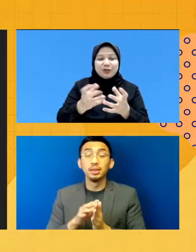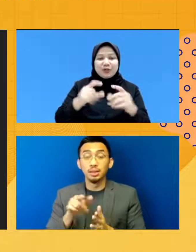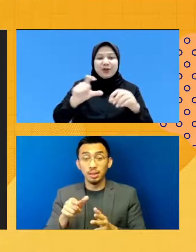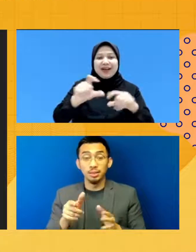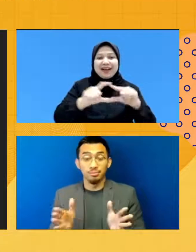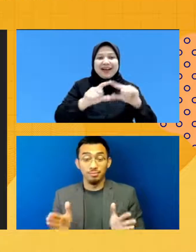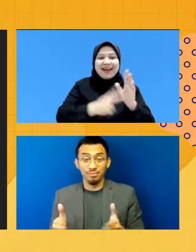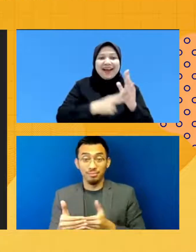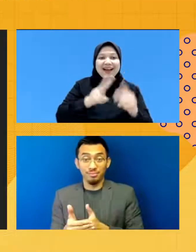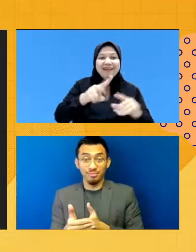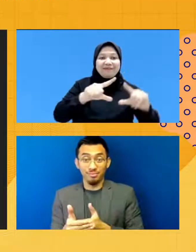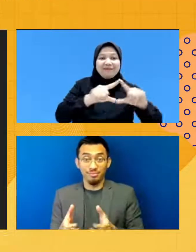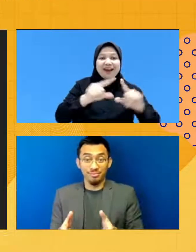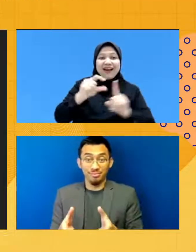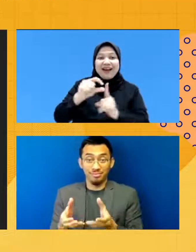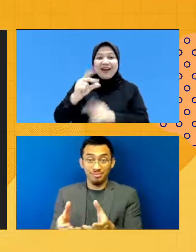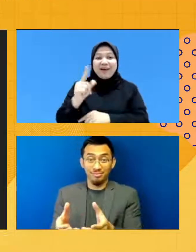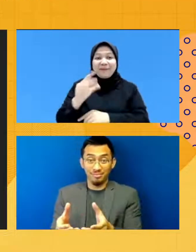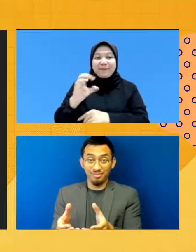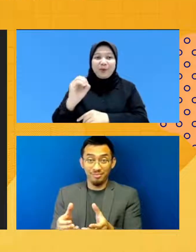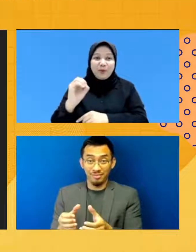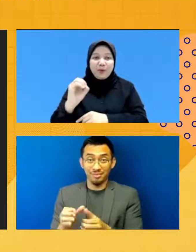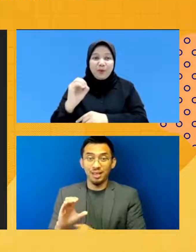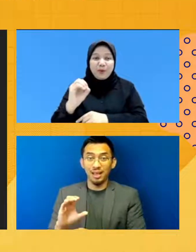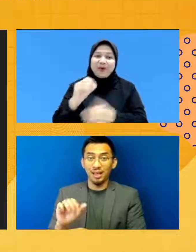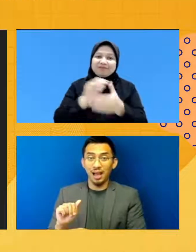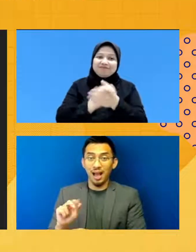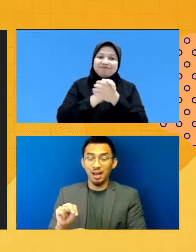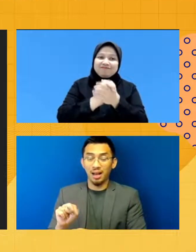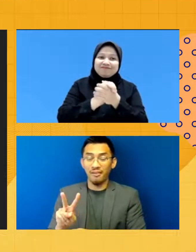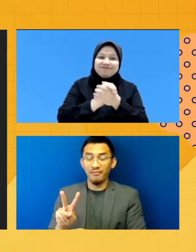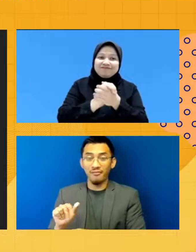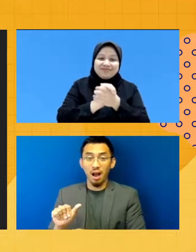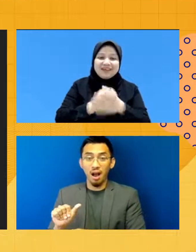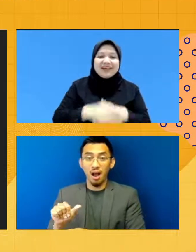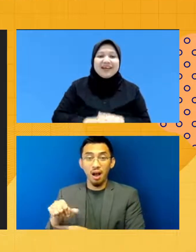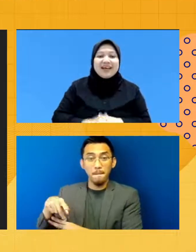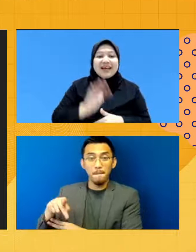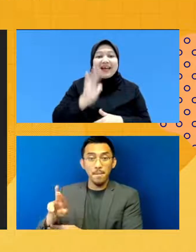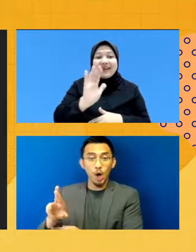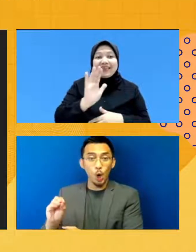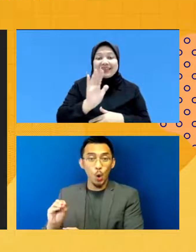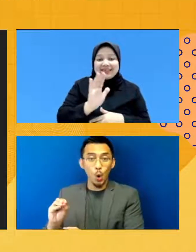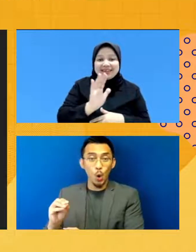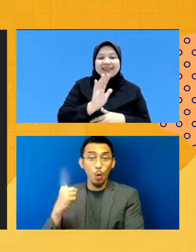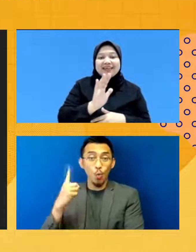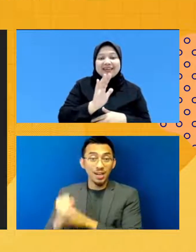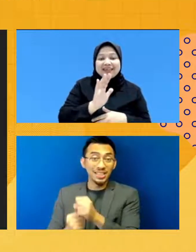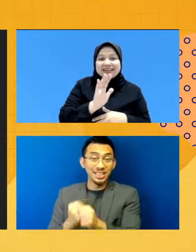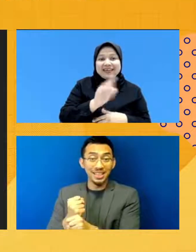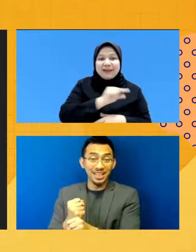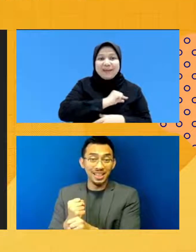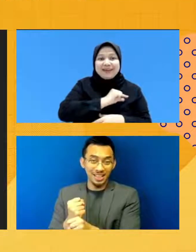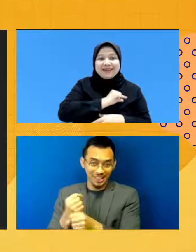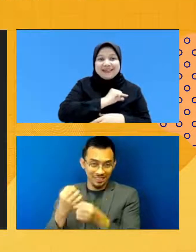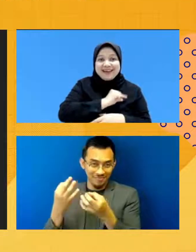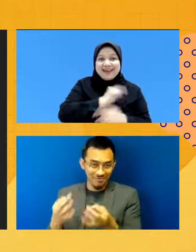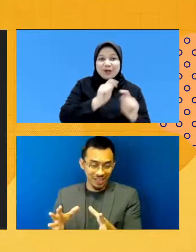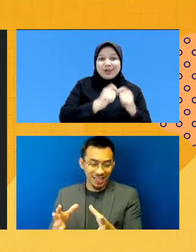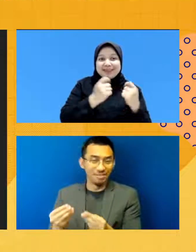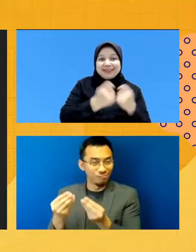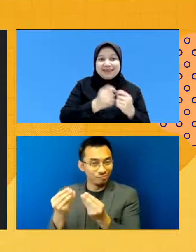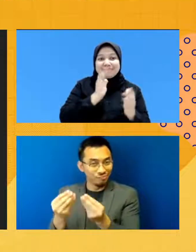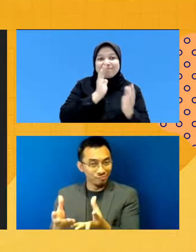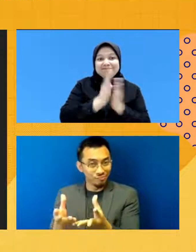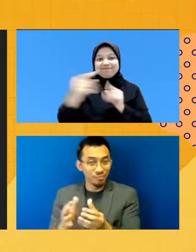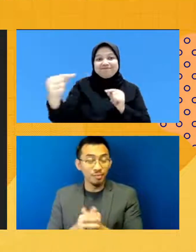creation tools. So, congratulations. You will be contacted further by the committee via email. So, please provide your email